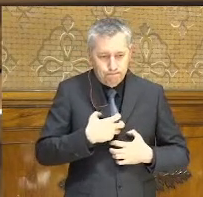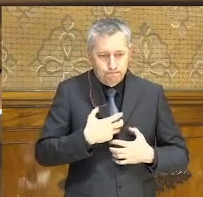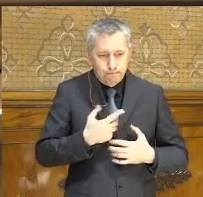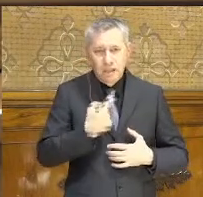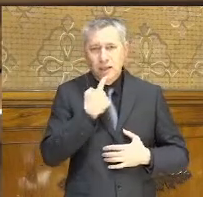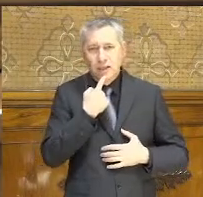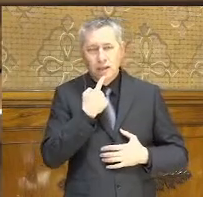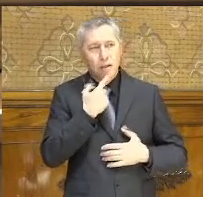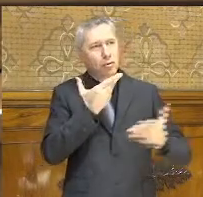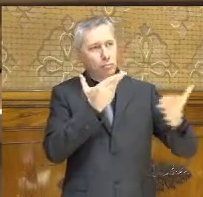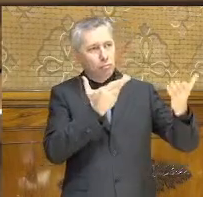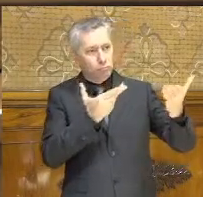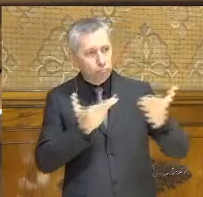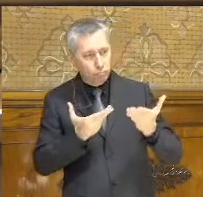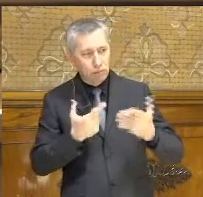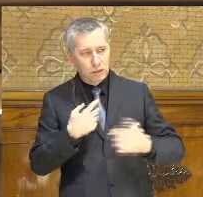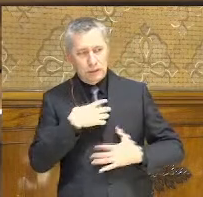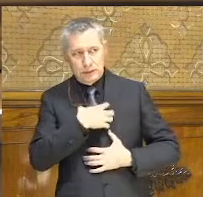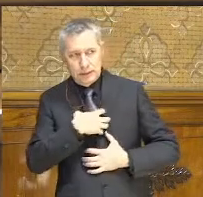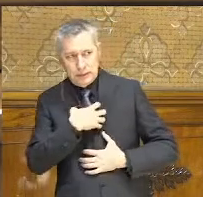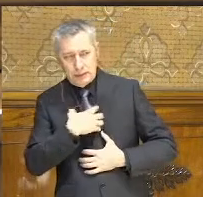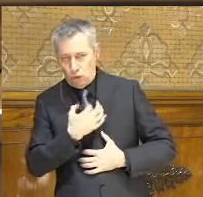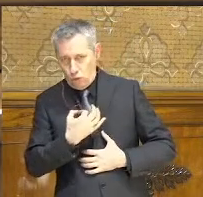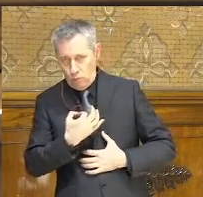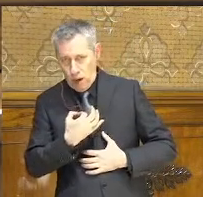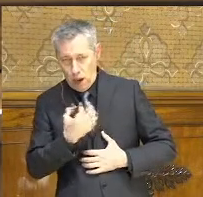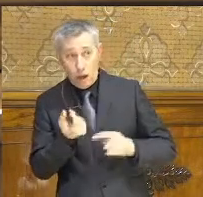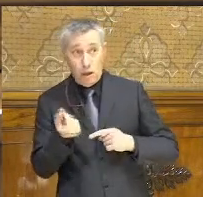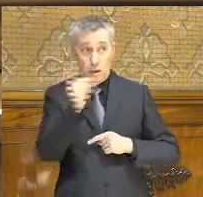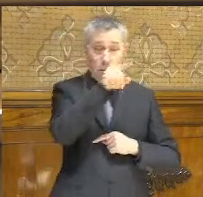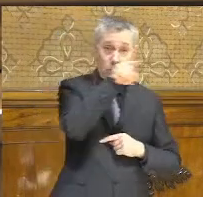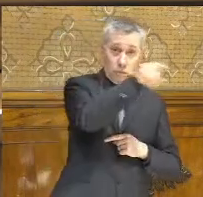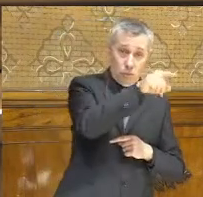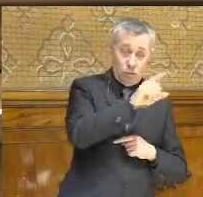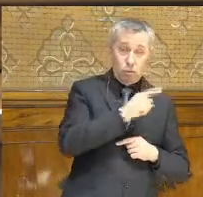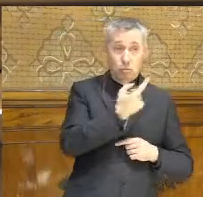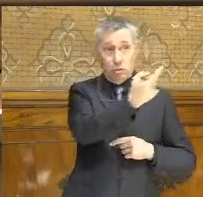and the guest. And that's what I find less